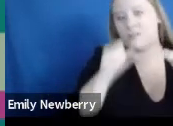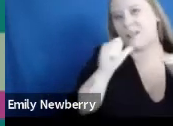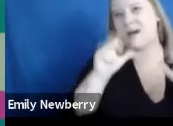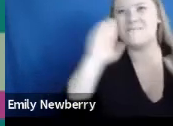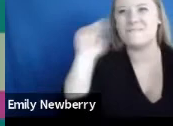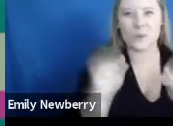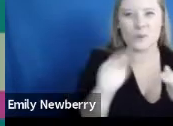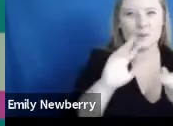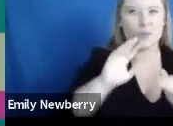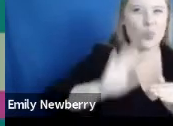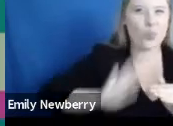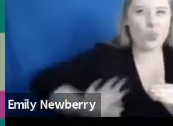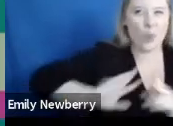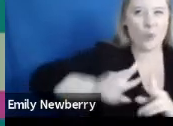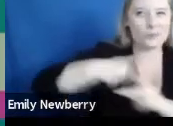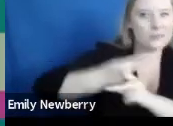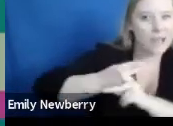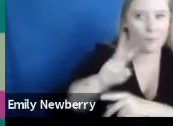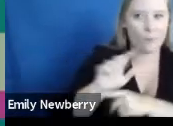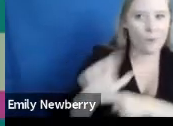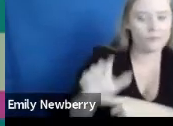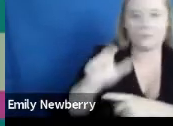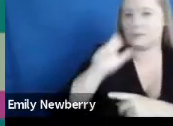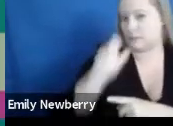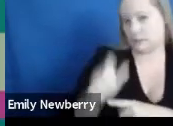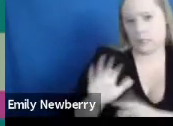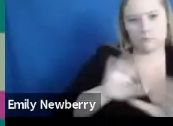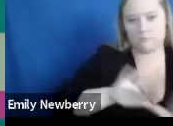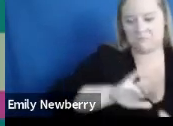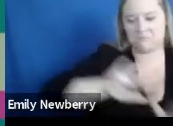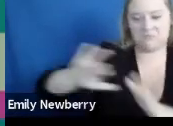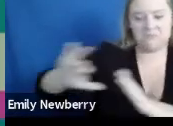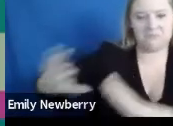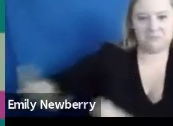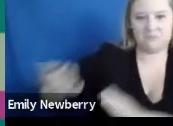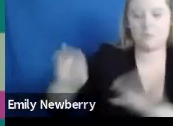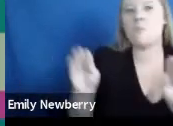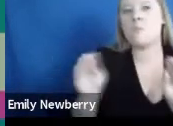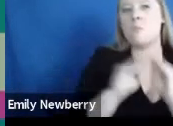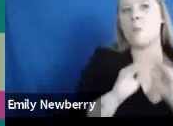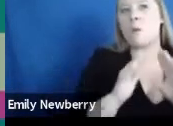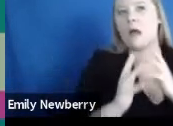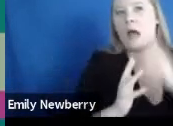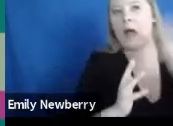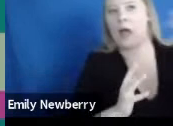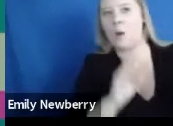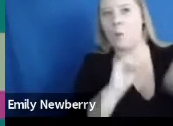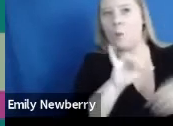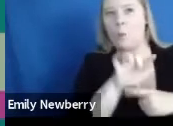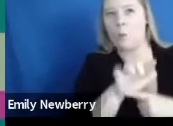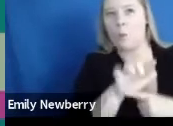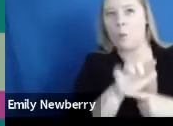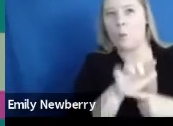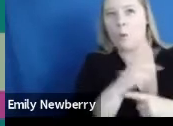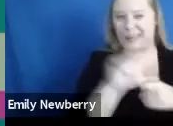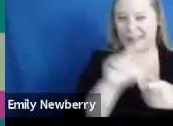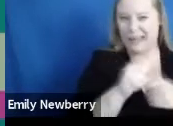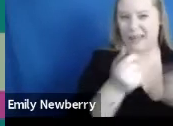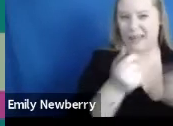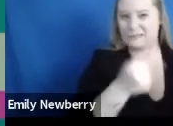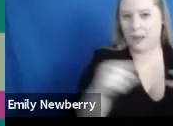type of wells at this point. We're looking more out where the oil and gas activities are occurring.